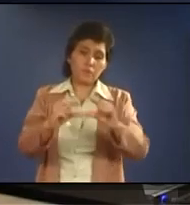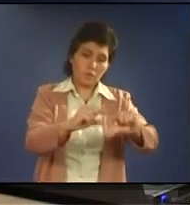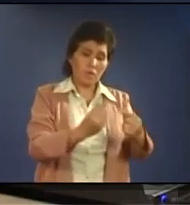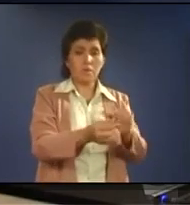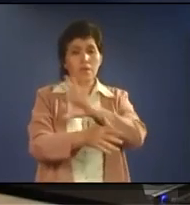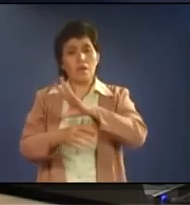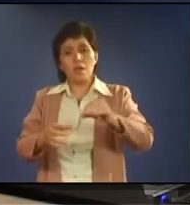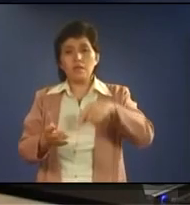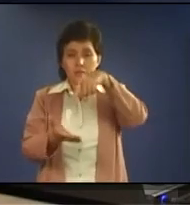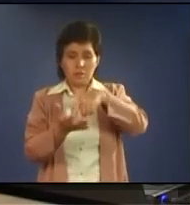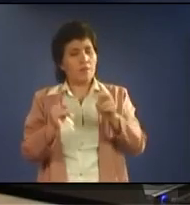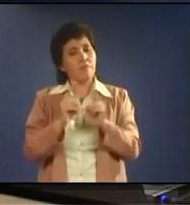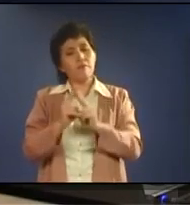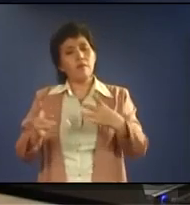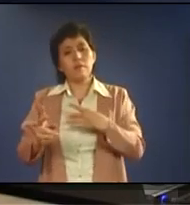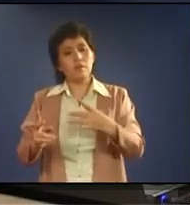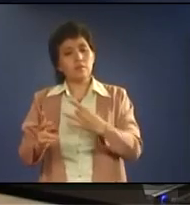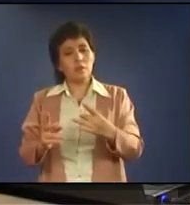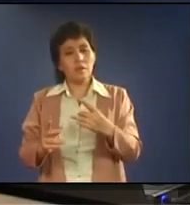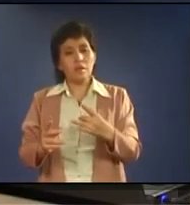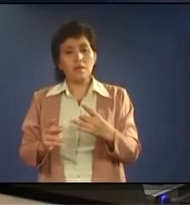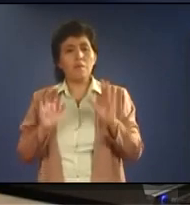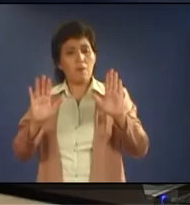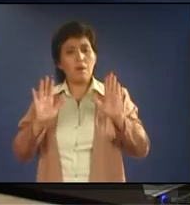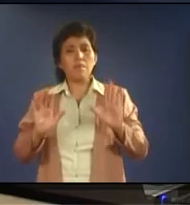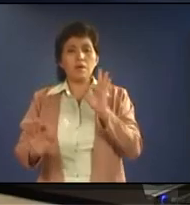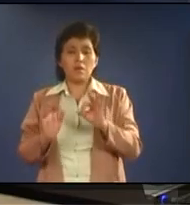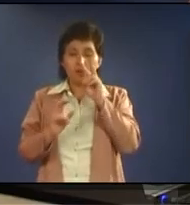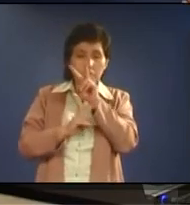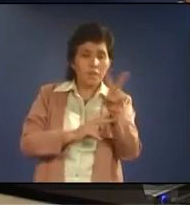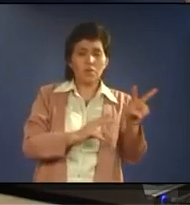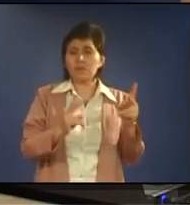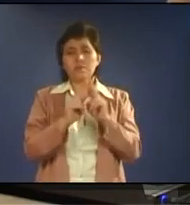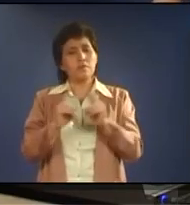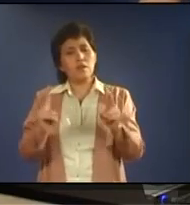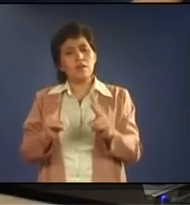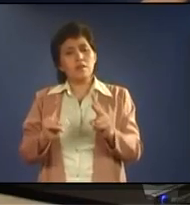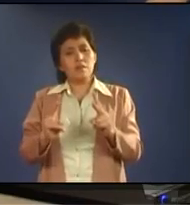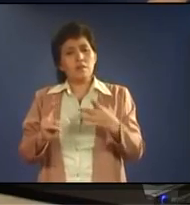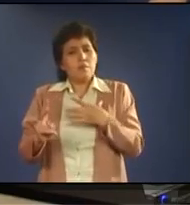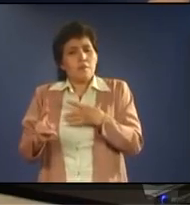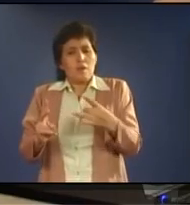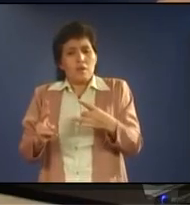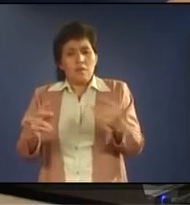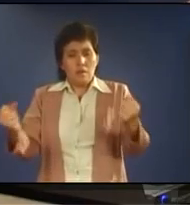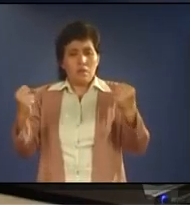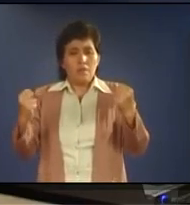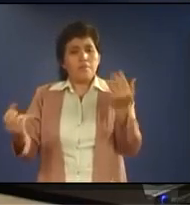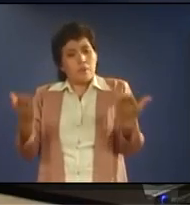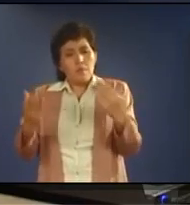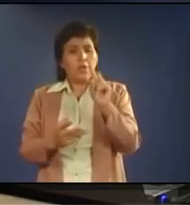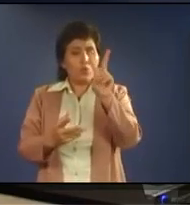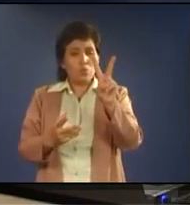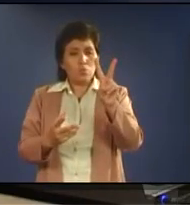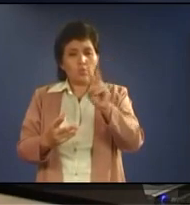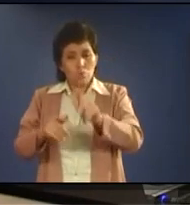it's very interesting. I mean, if you can watch, please watch it. It's interesting how that the dynamic of maybe 2